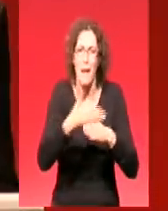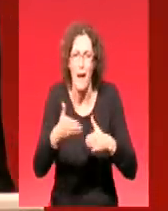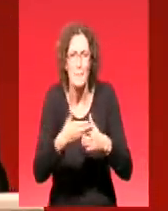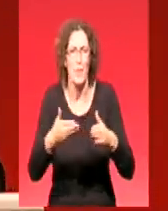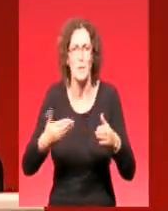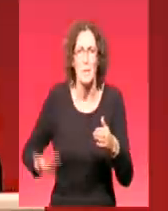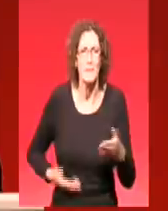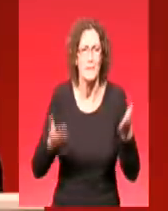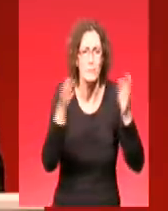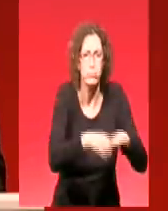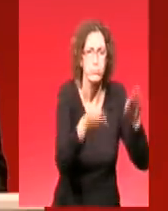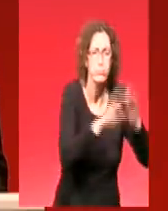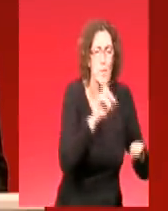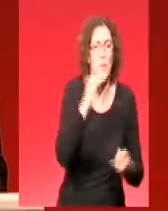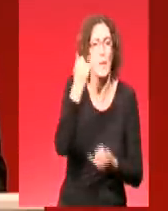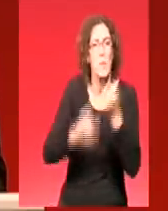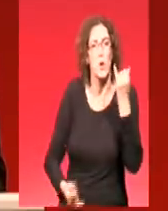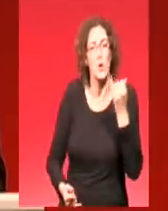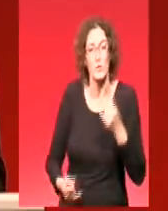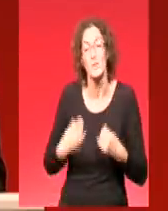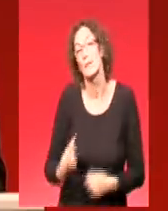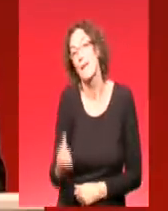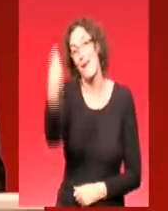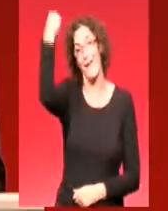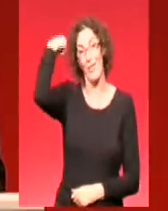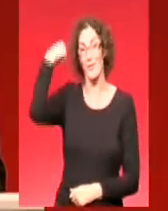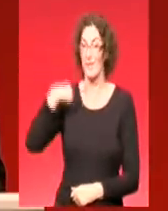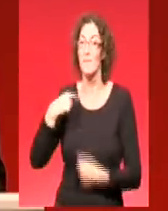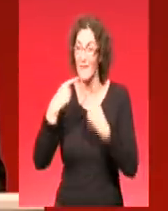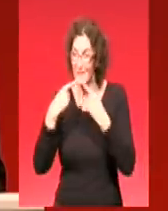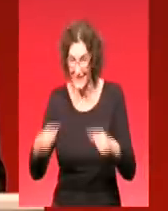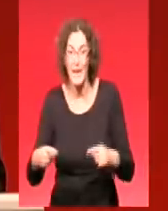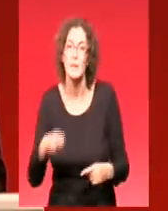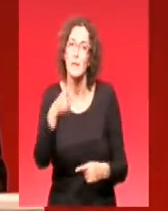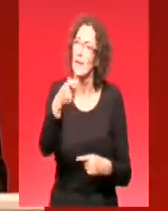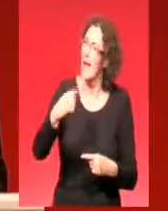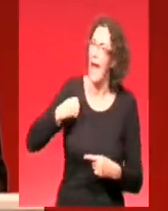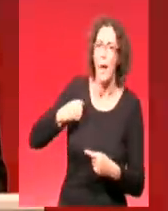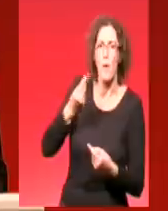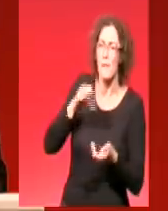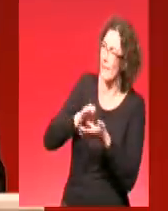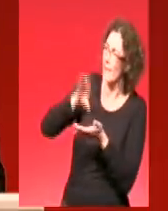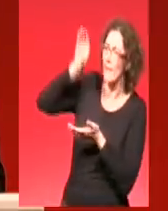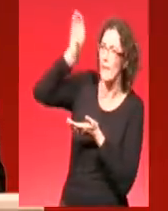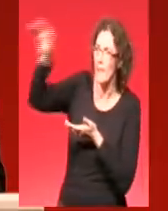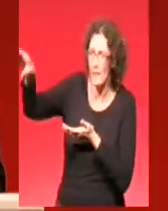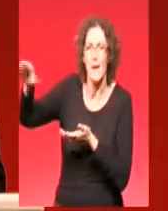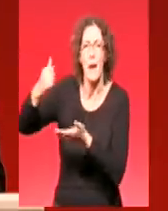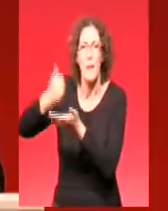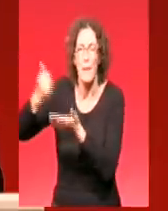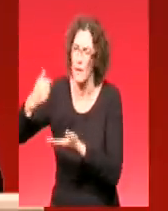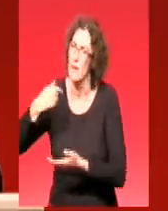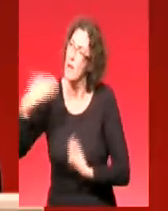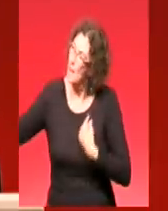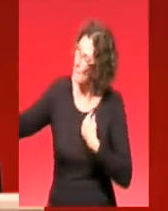And as I said at the time, we will get every penny of taxpayers' money back. We'll do more than that, but you can be